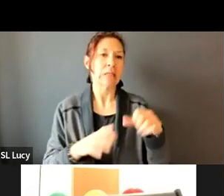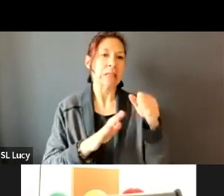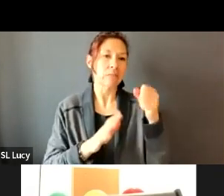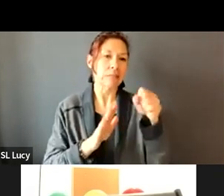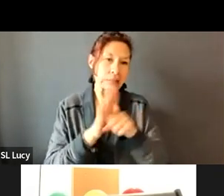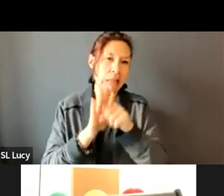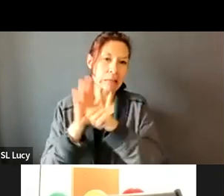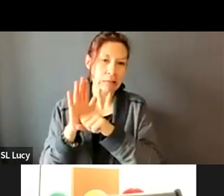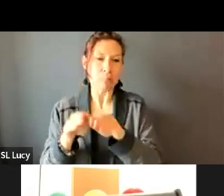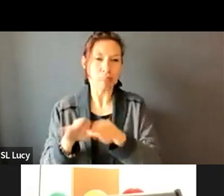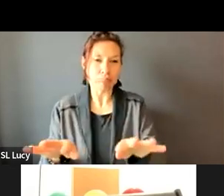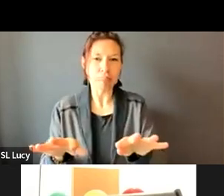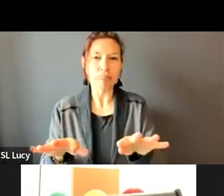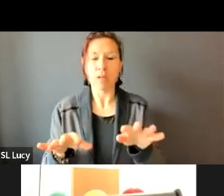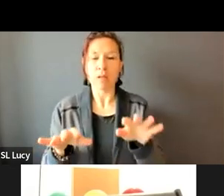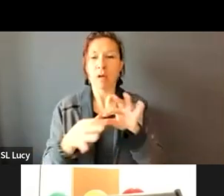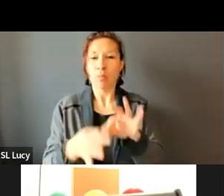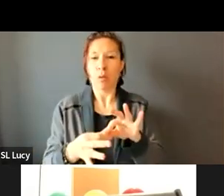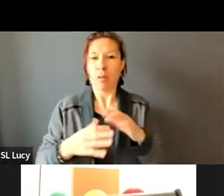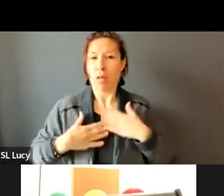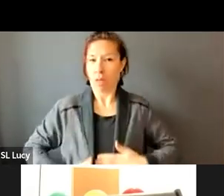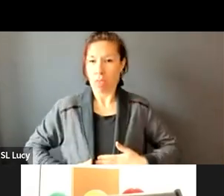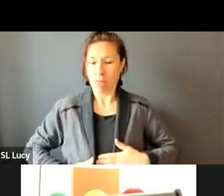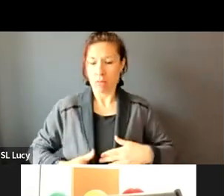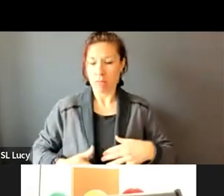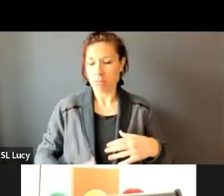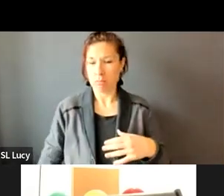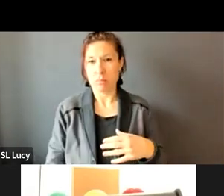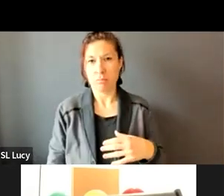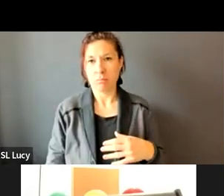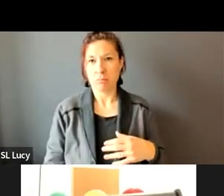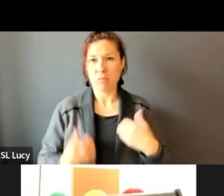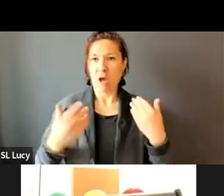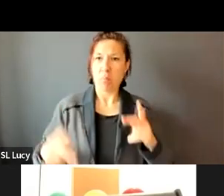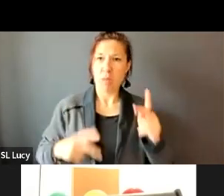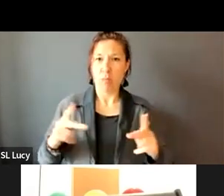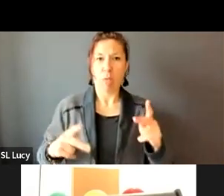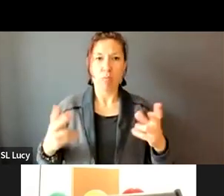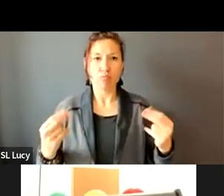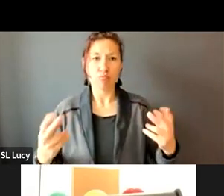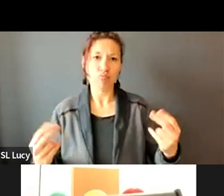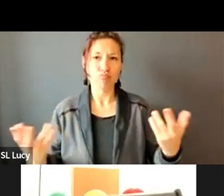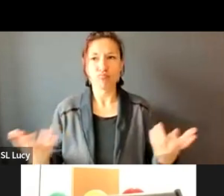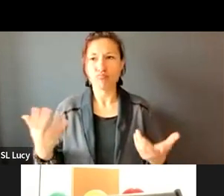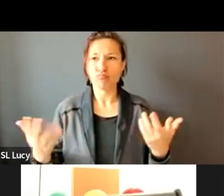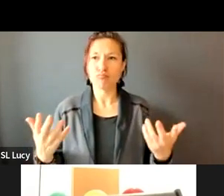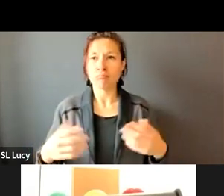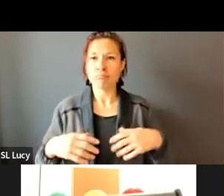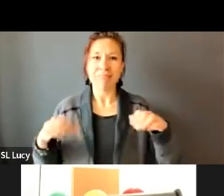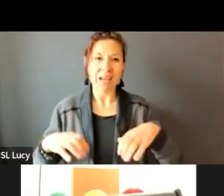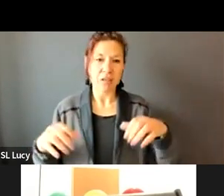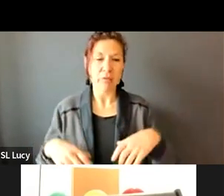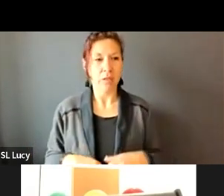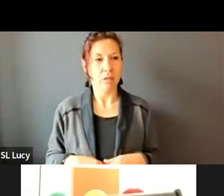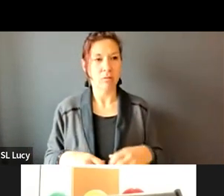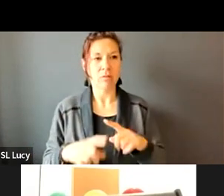that tries to look at youth activity on a variety of levels and the questions change uh